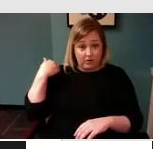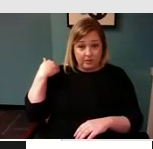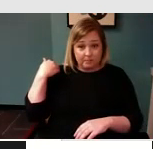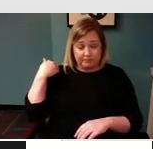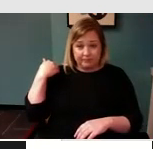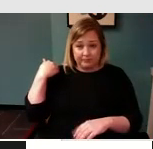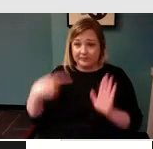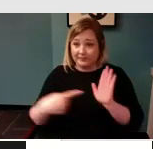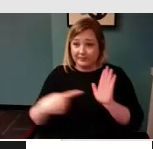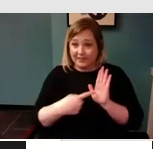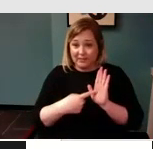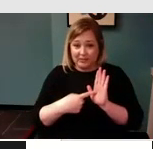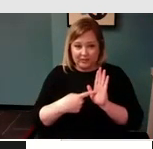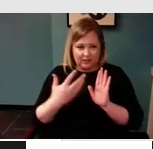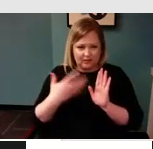here we had